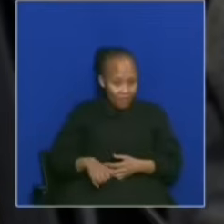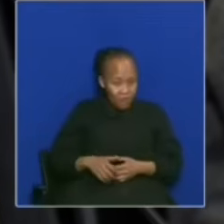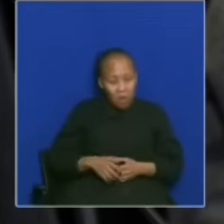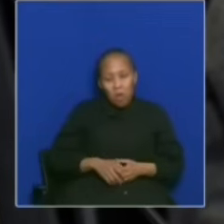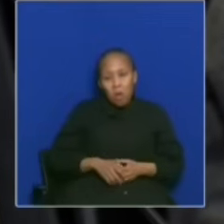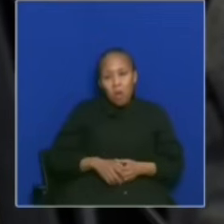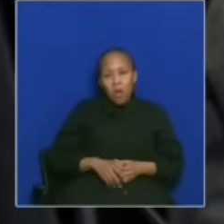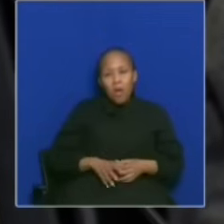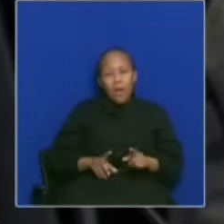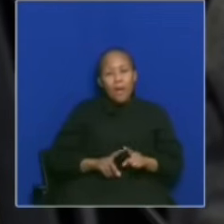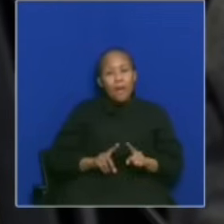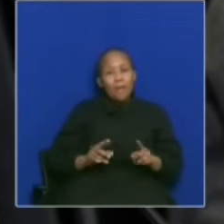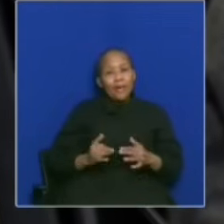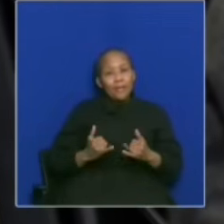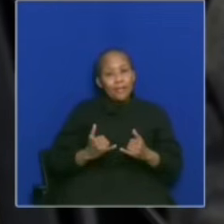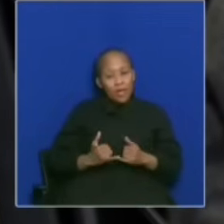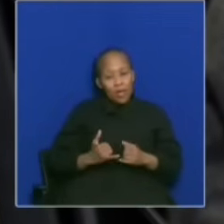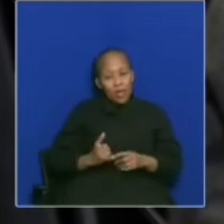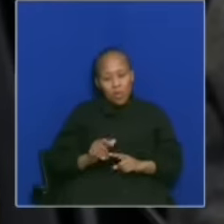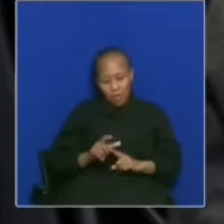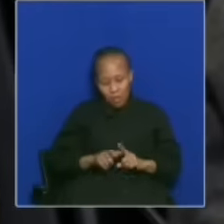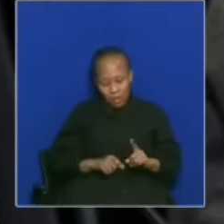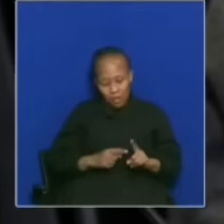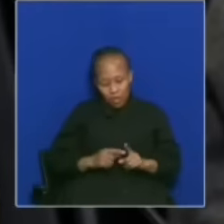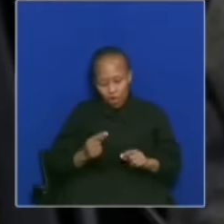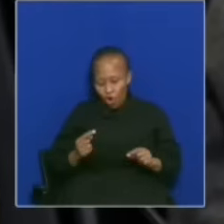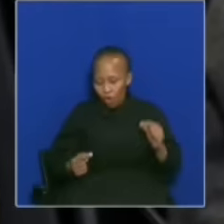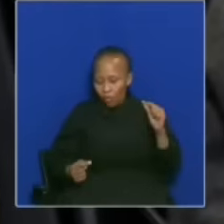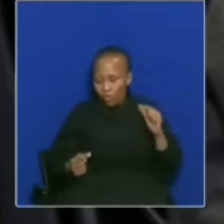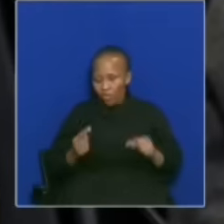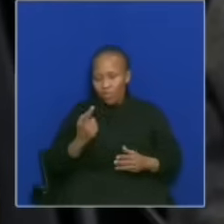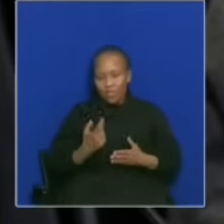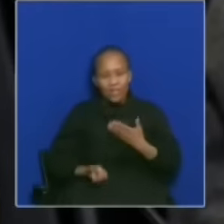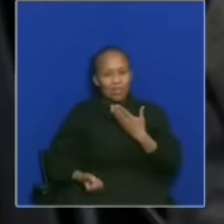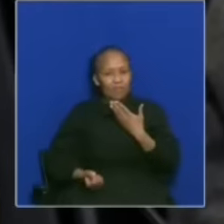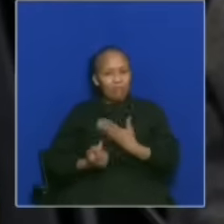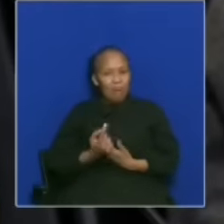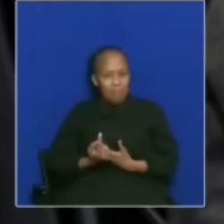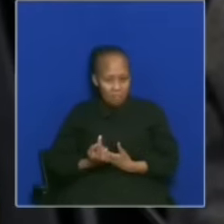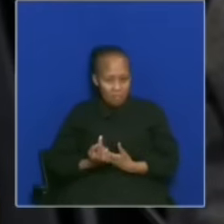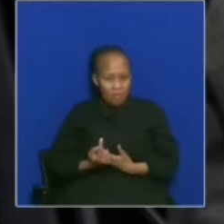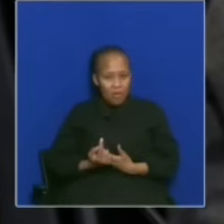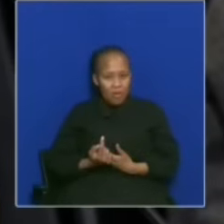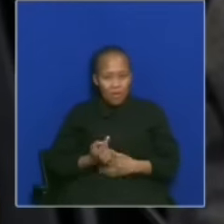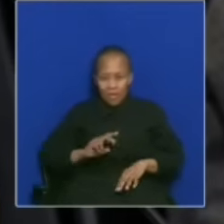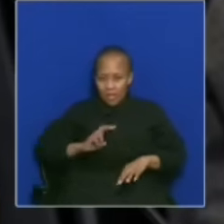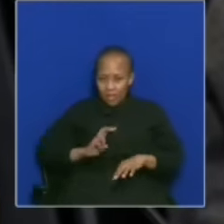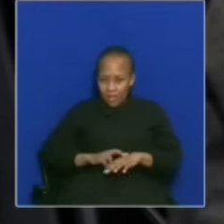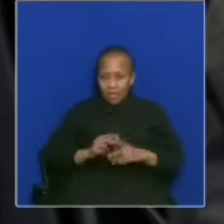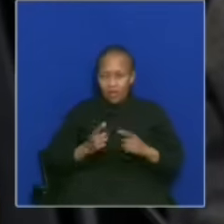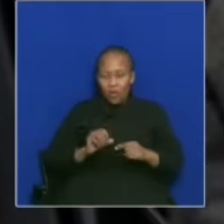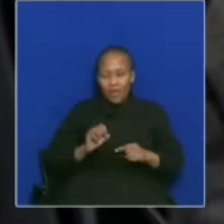raising objections to this state of affairs needs to get effed up and must stay in his lane.